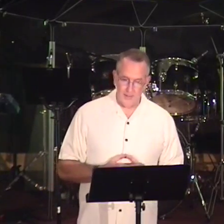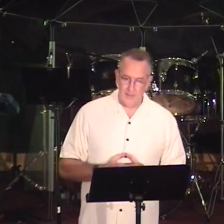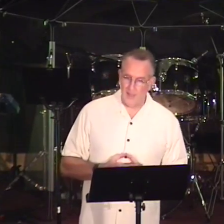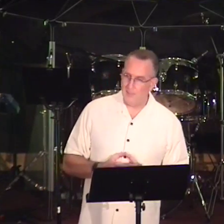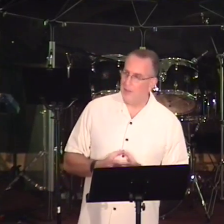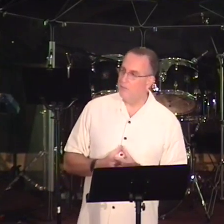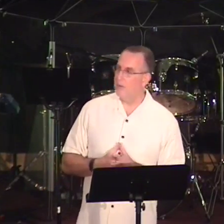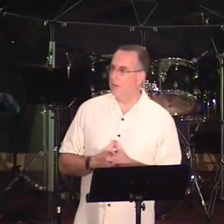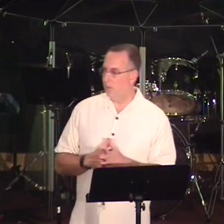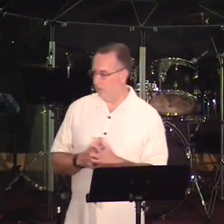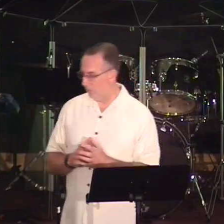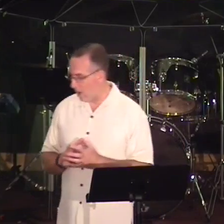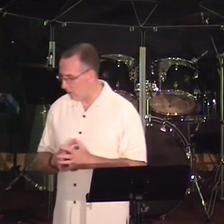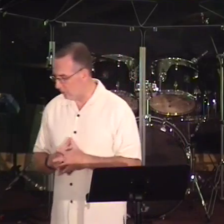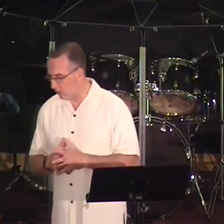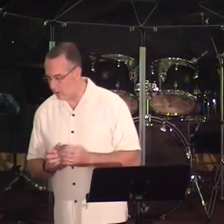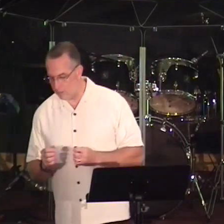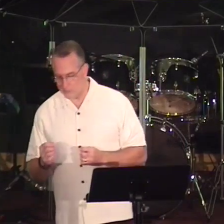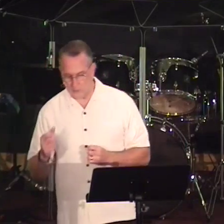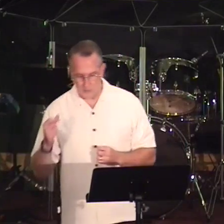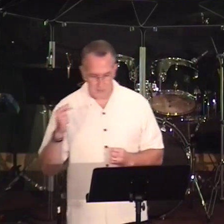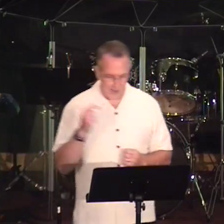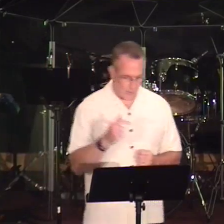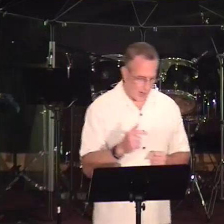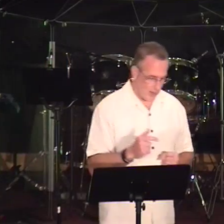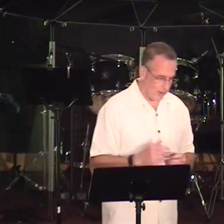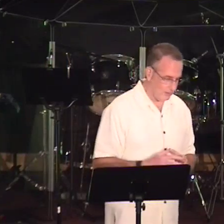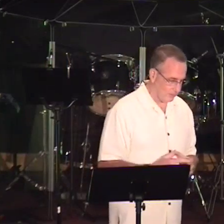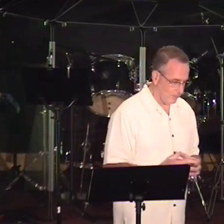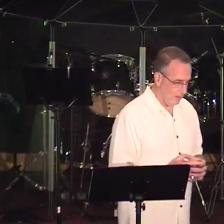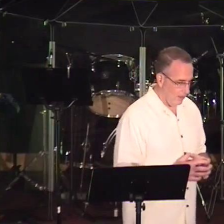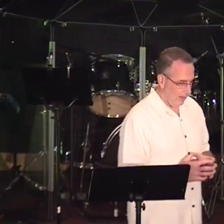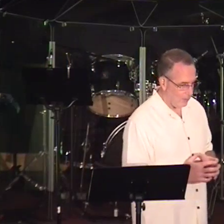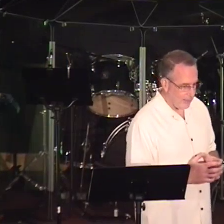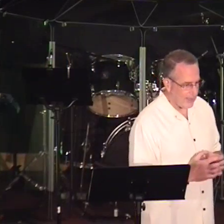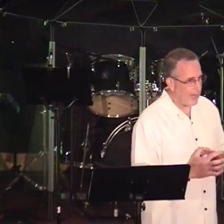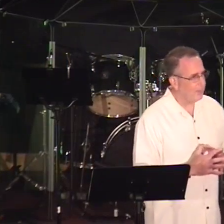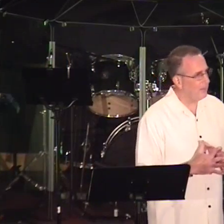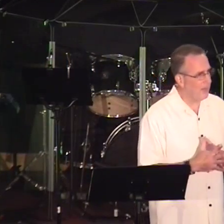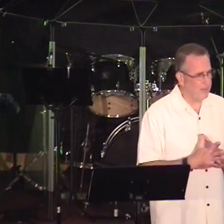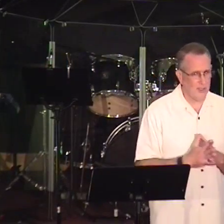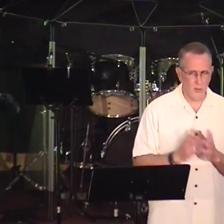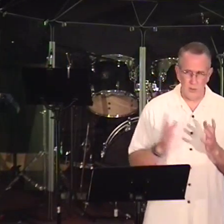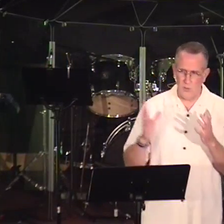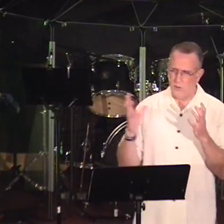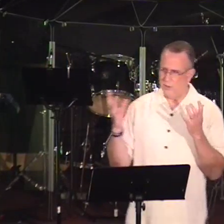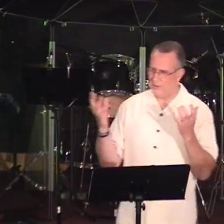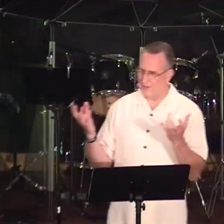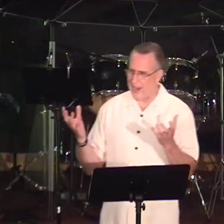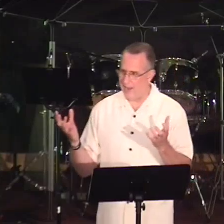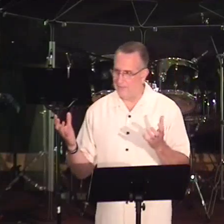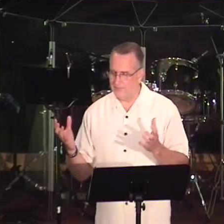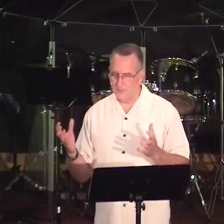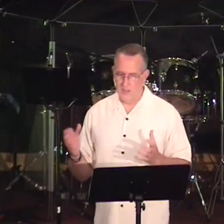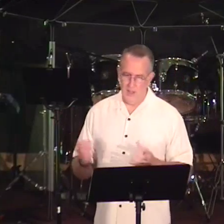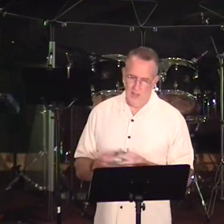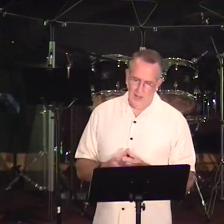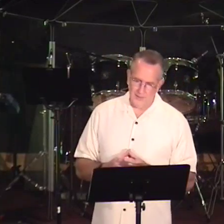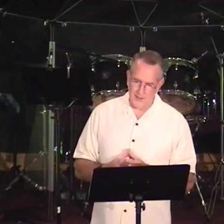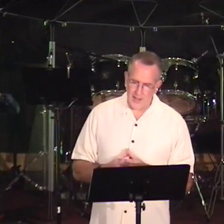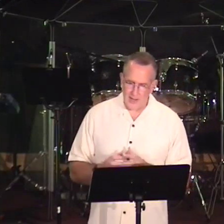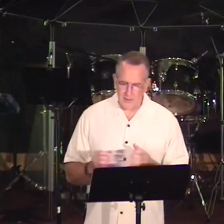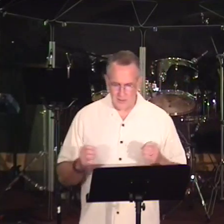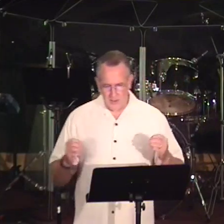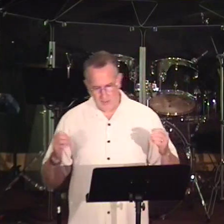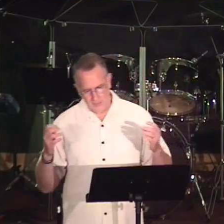And I believe when Sirago started, he was still in Bible college. And when he came, he may have been the only one on staff.